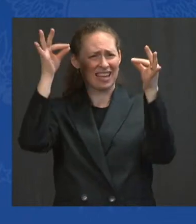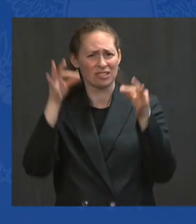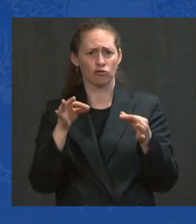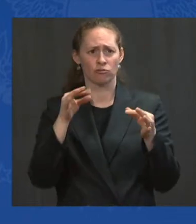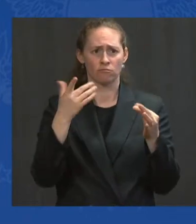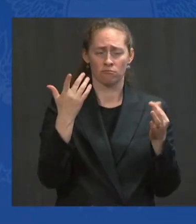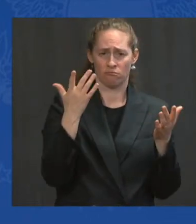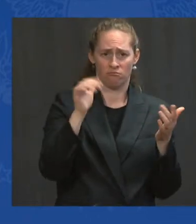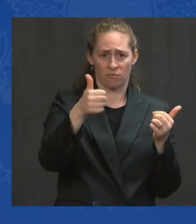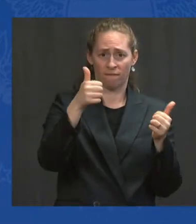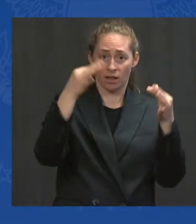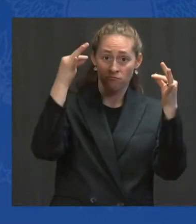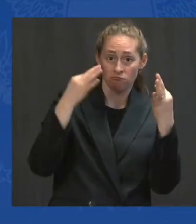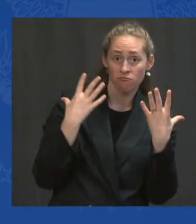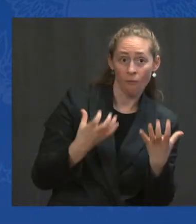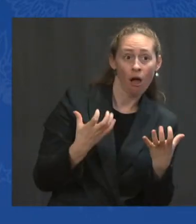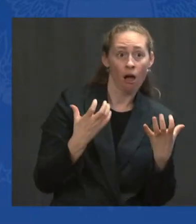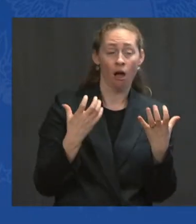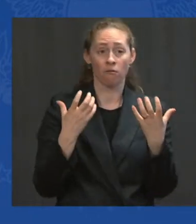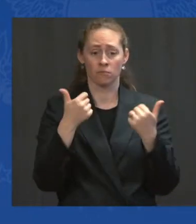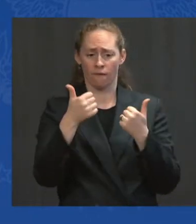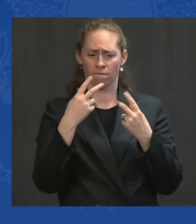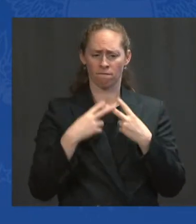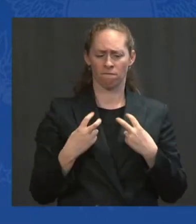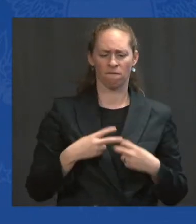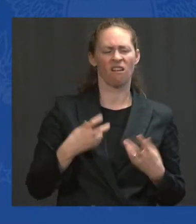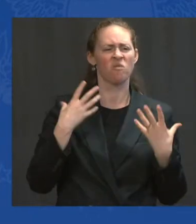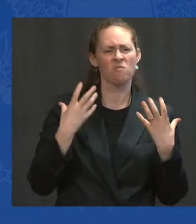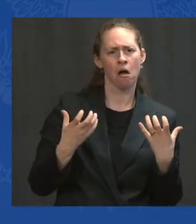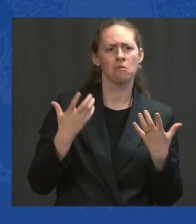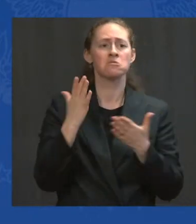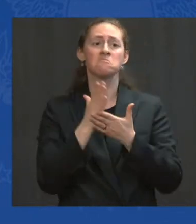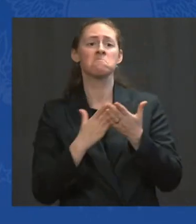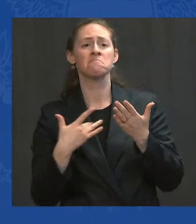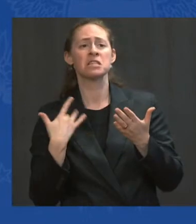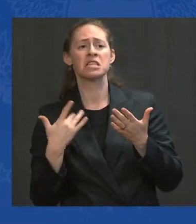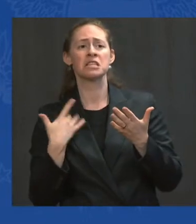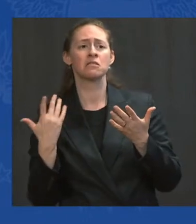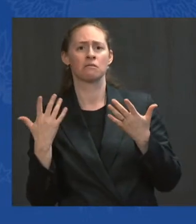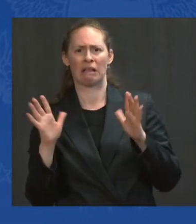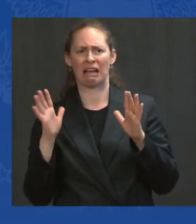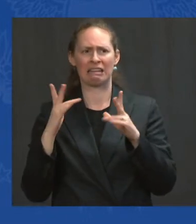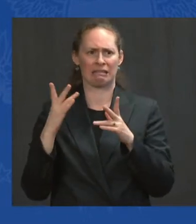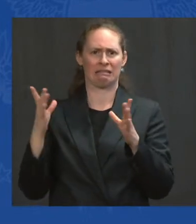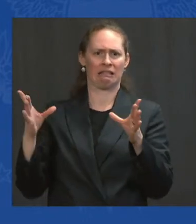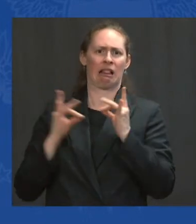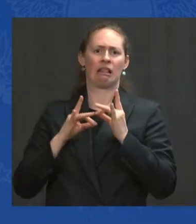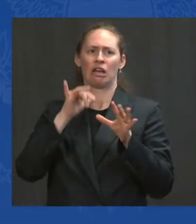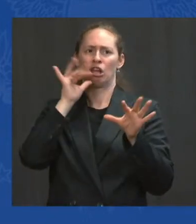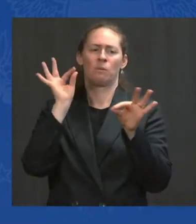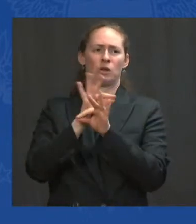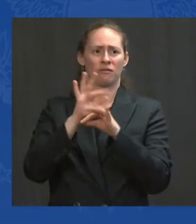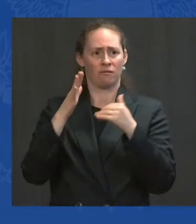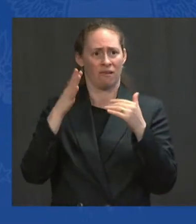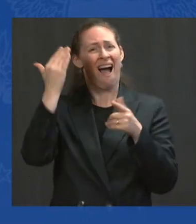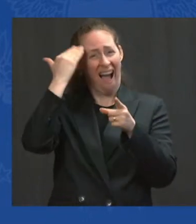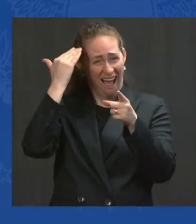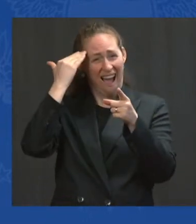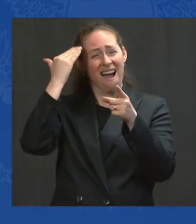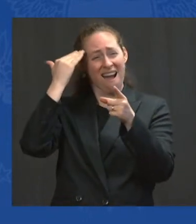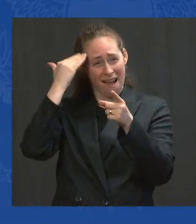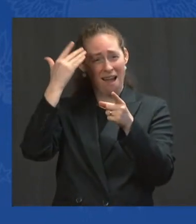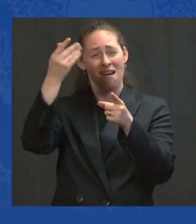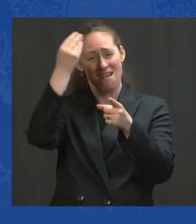an evaluation of the level of risk. Some people are very, very risk averse, and they say, even though you're telling me that I have a high degree